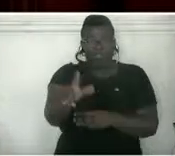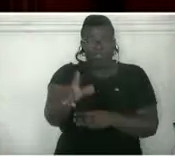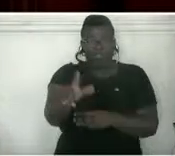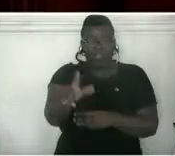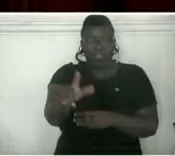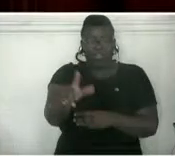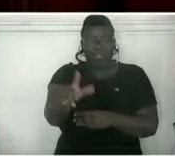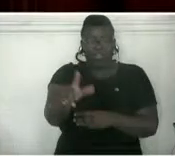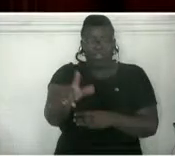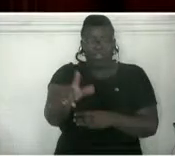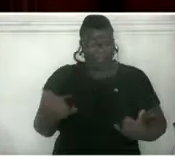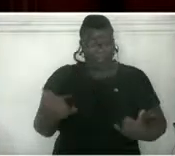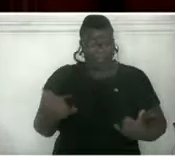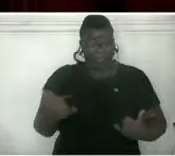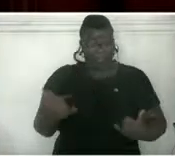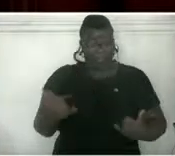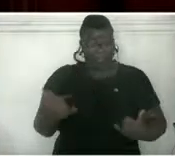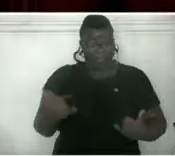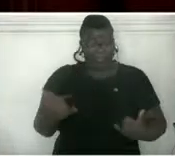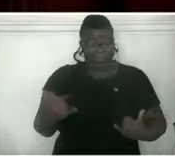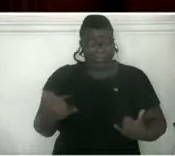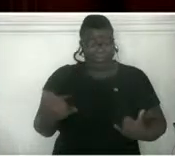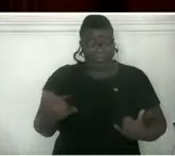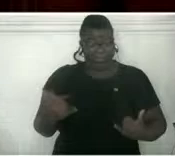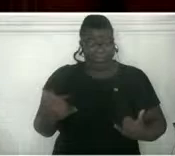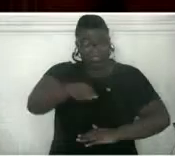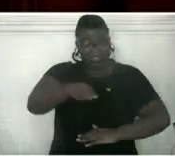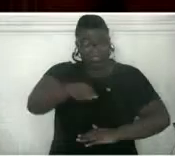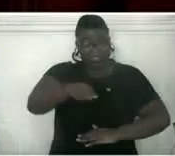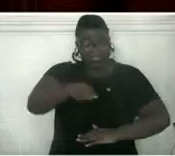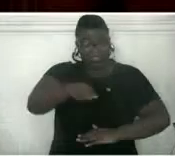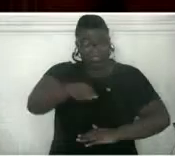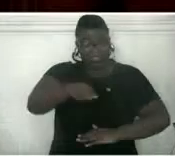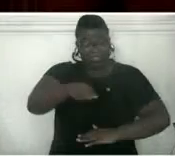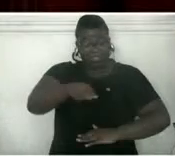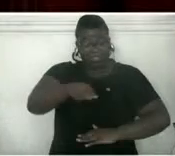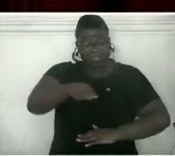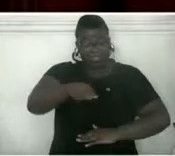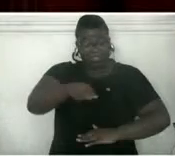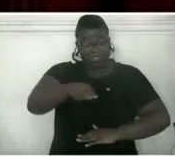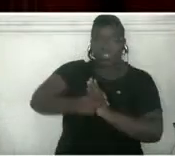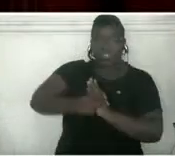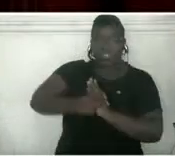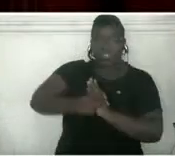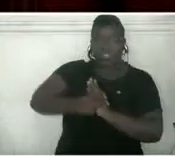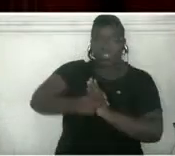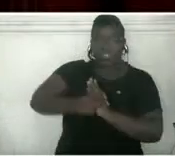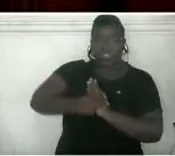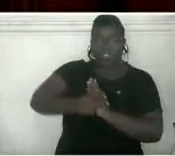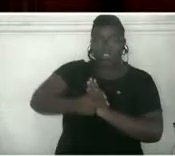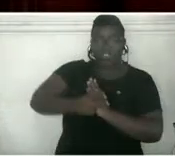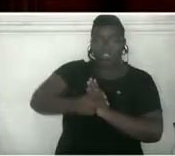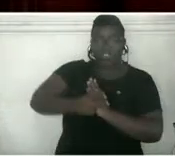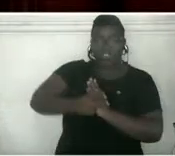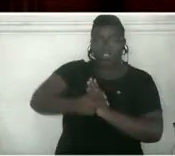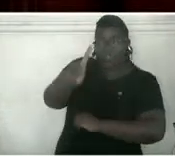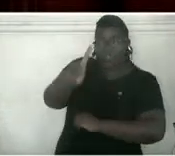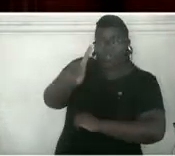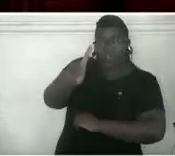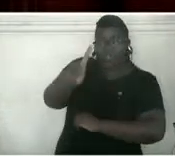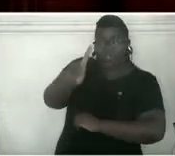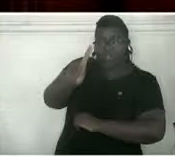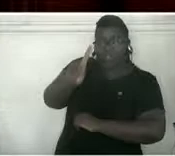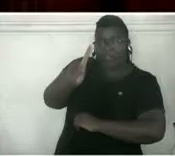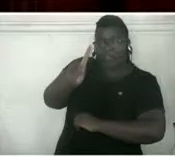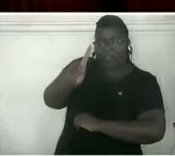The land used for this project is at Dlangubo area under Ward 25 in